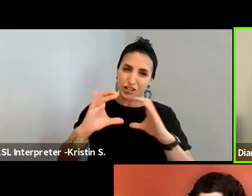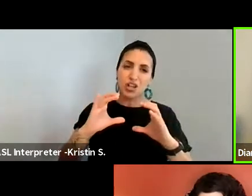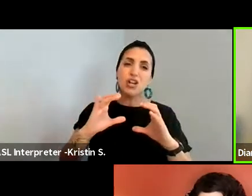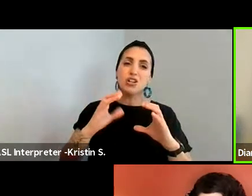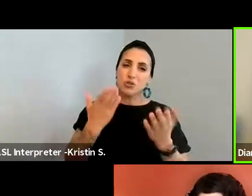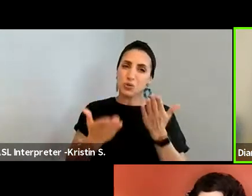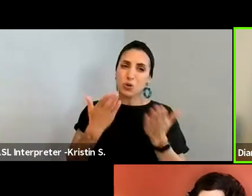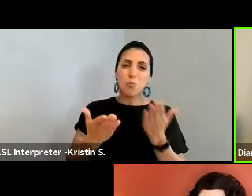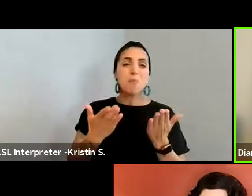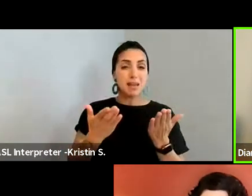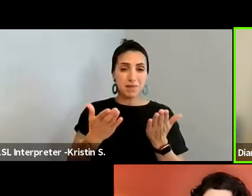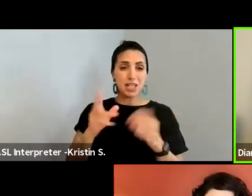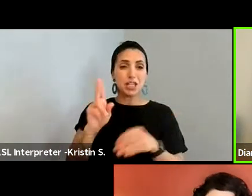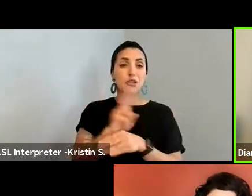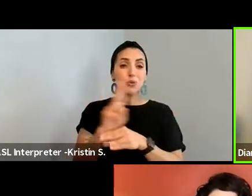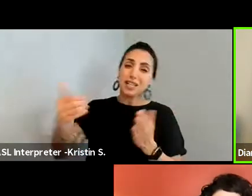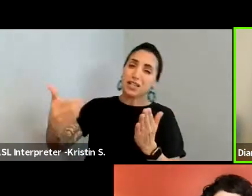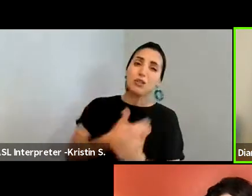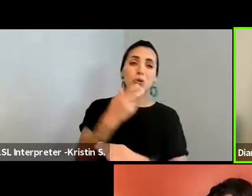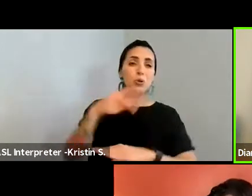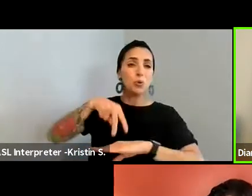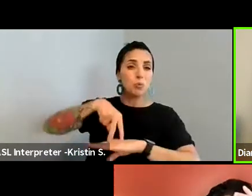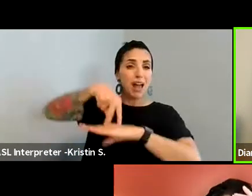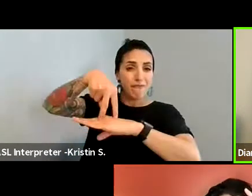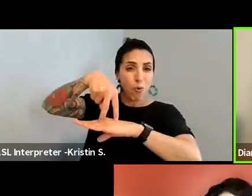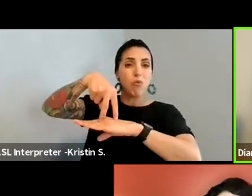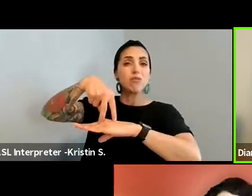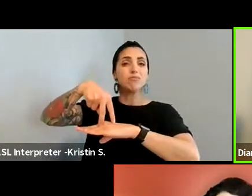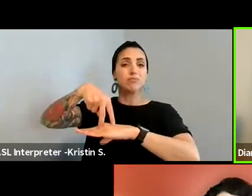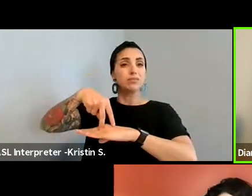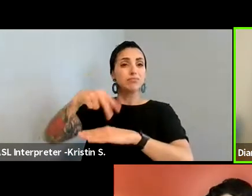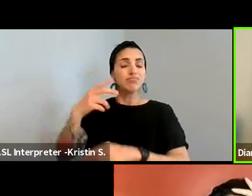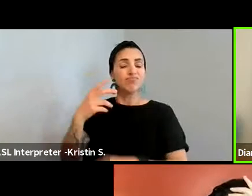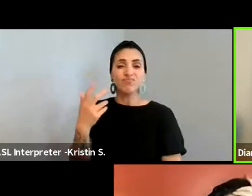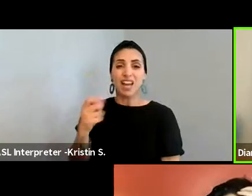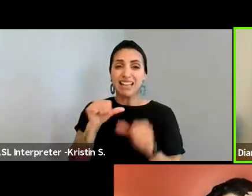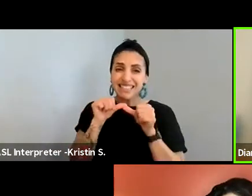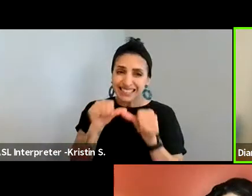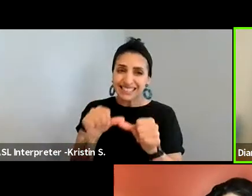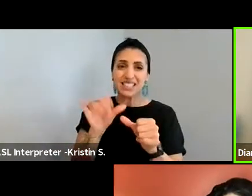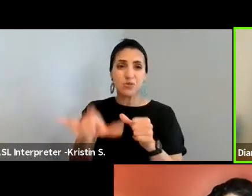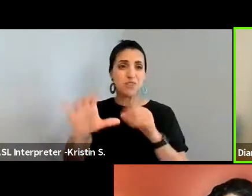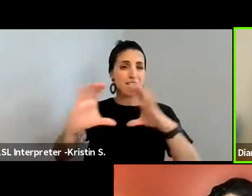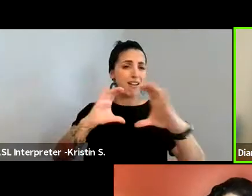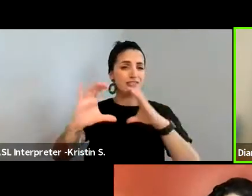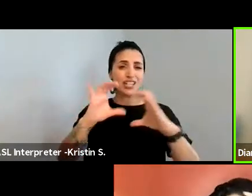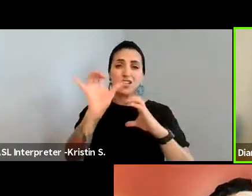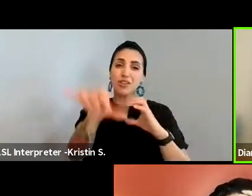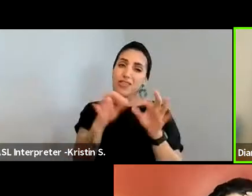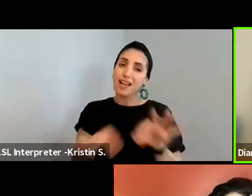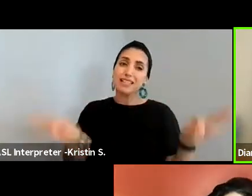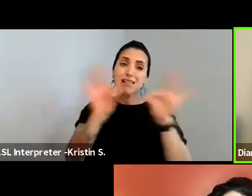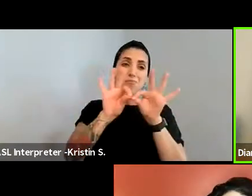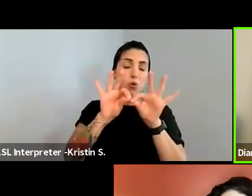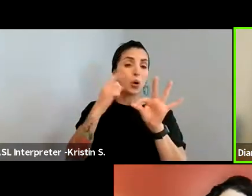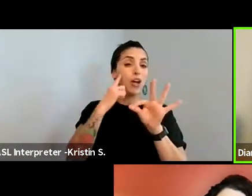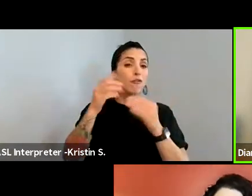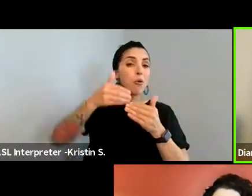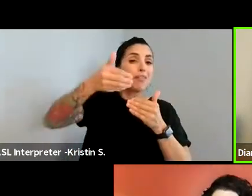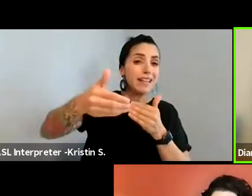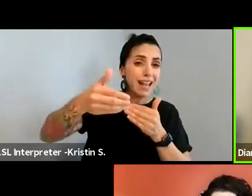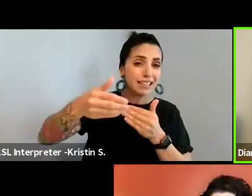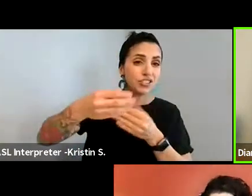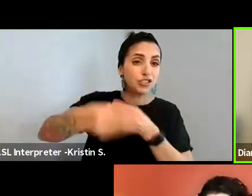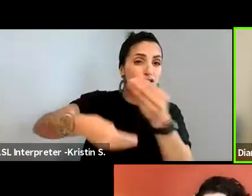to have them continue, and so that the next generation can join us.